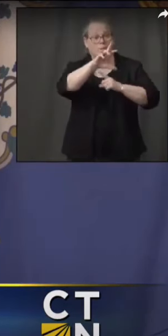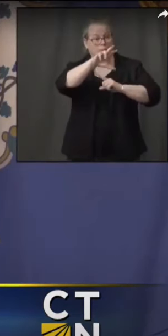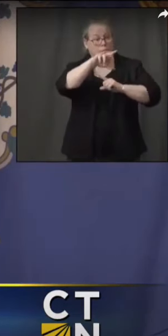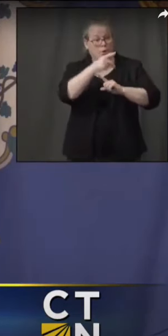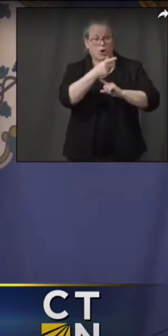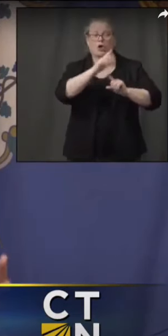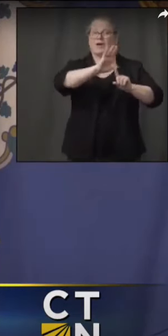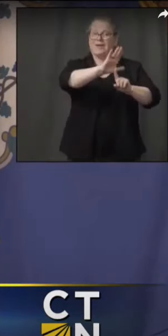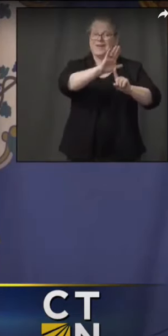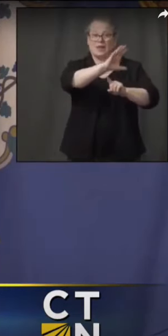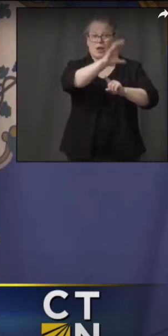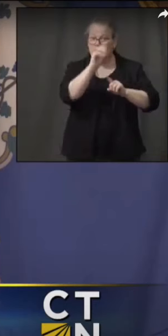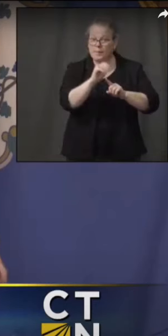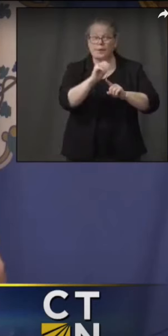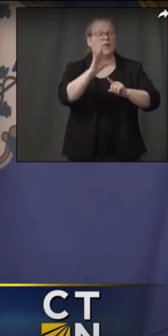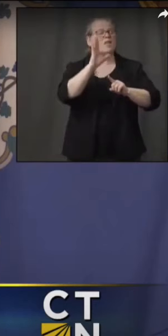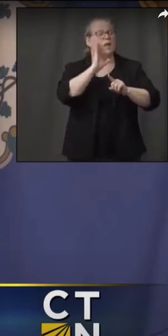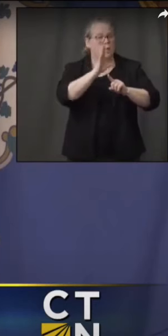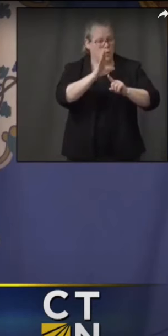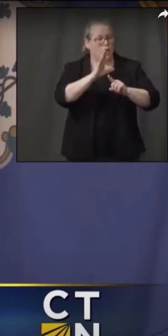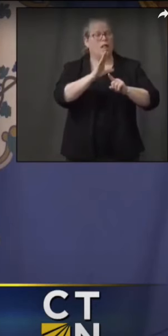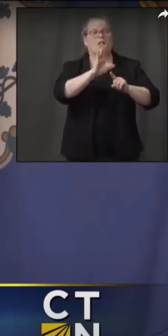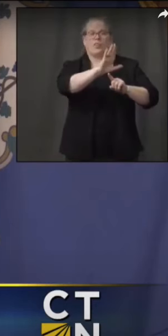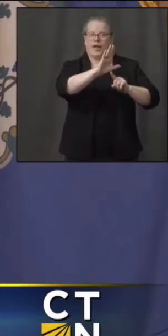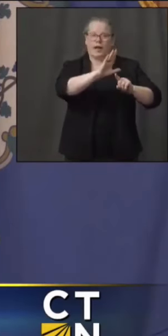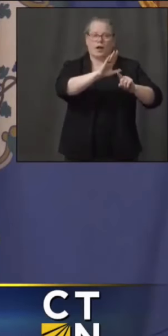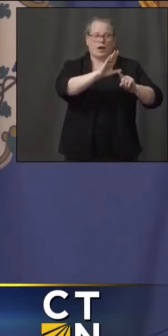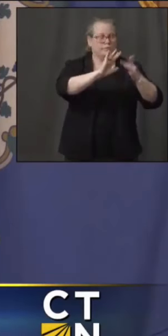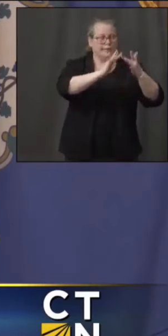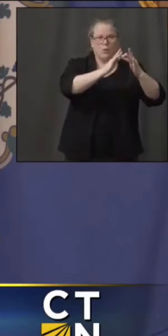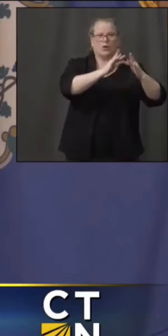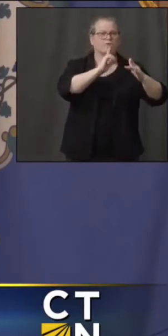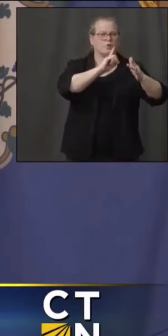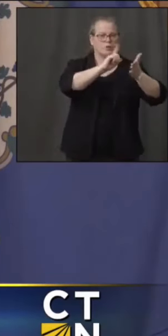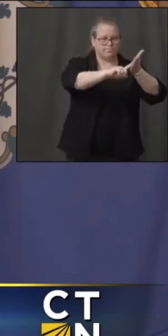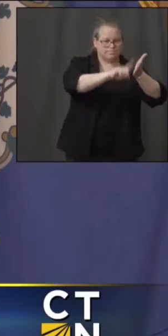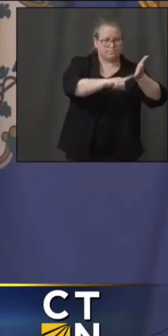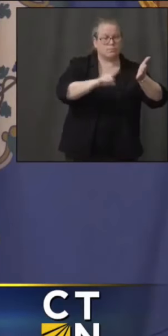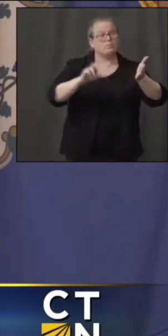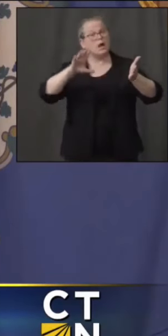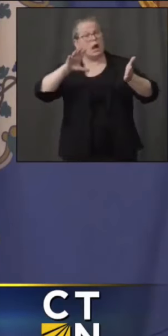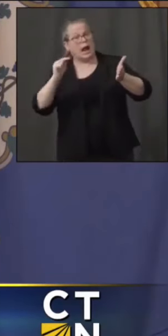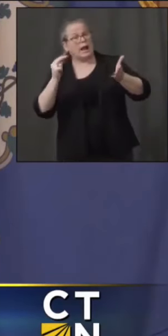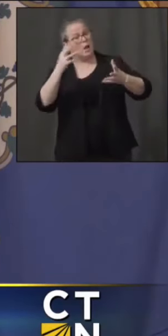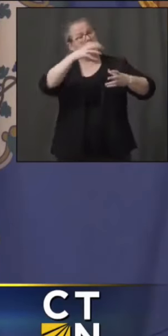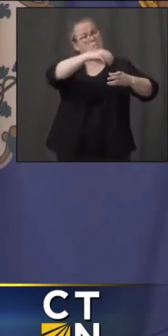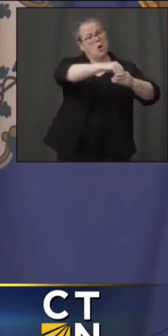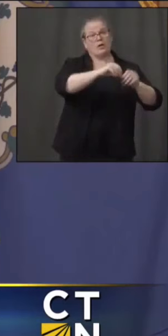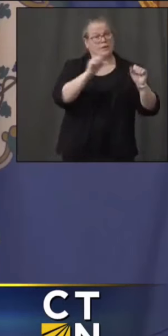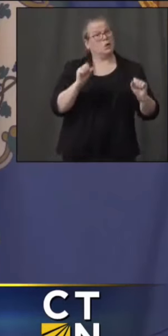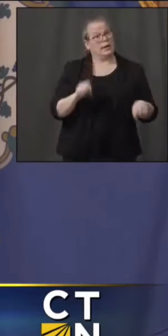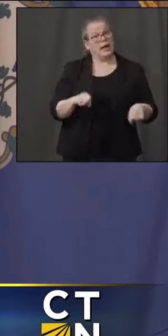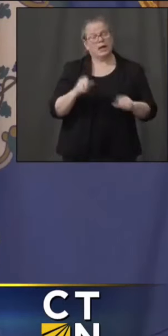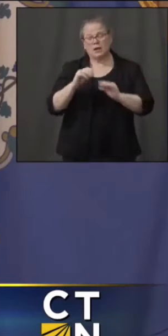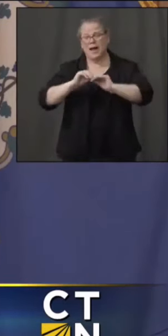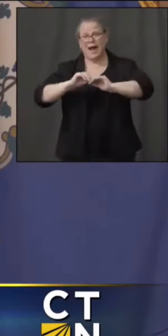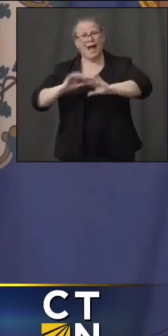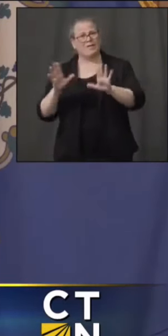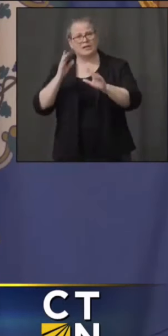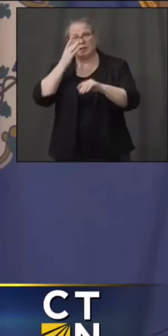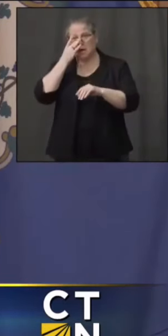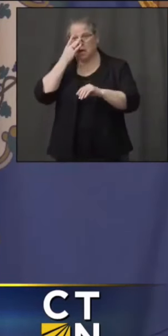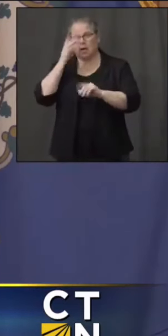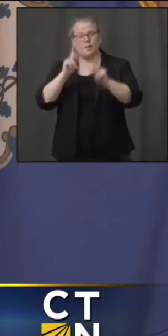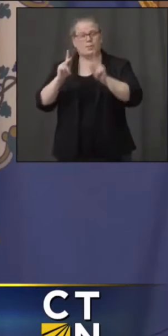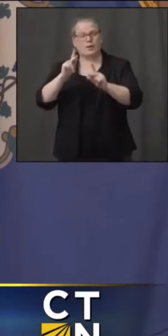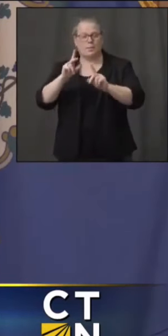training mechanism for contact tracers. Connecticut will be able to be part of that. And obviously, look, when we trace people and they were in Danbury,